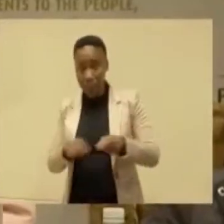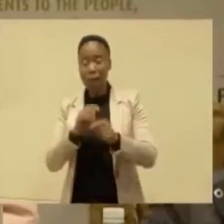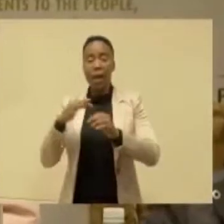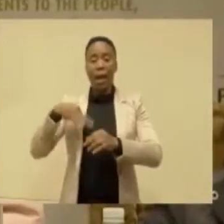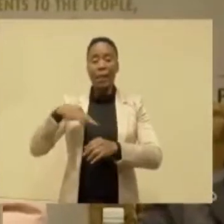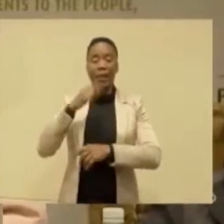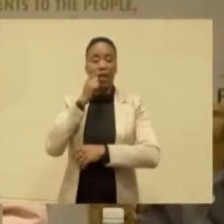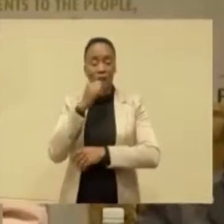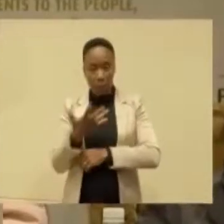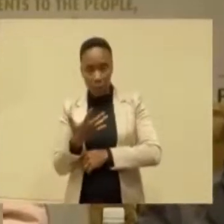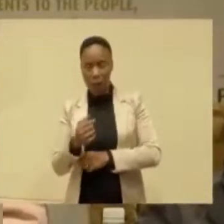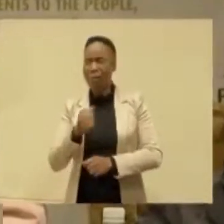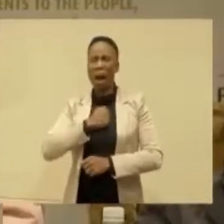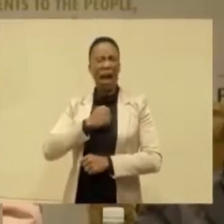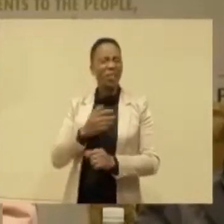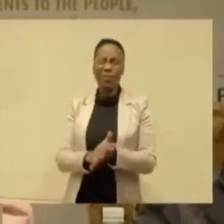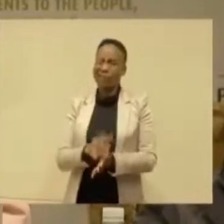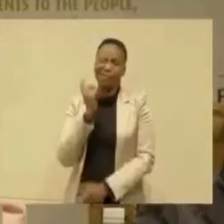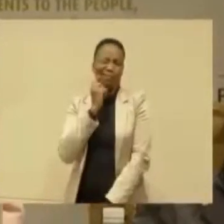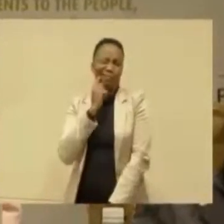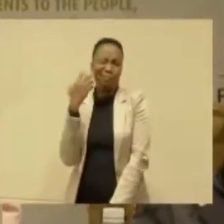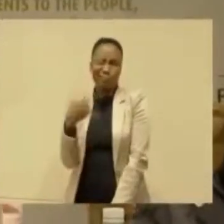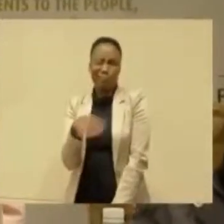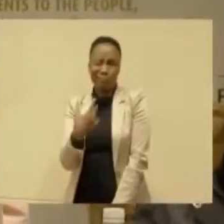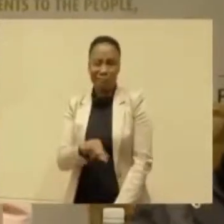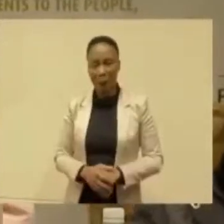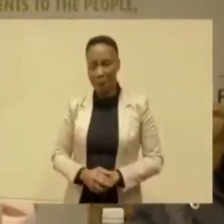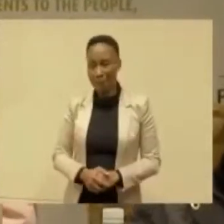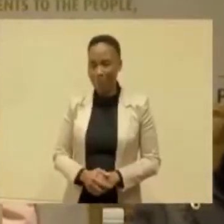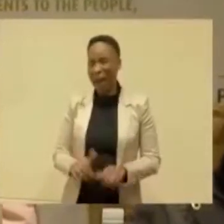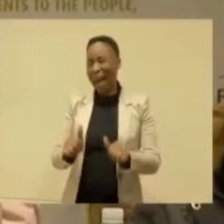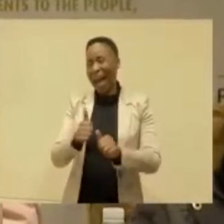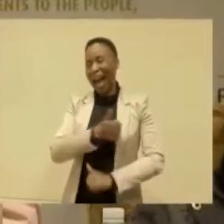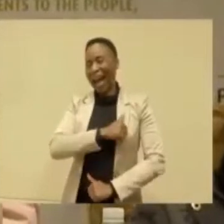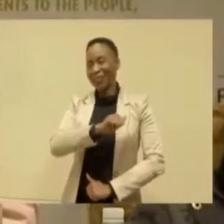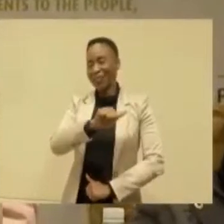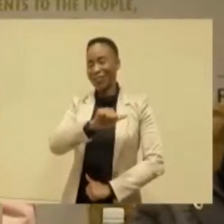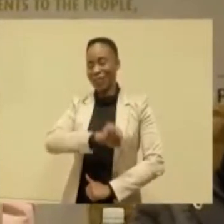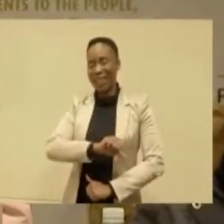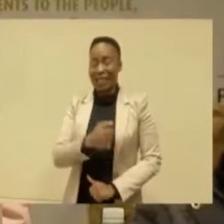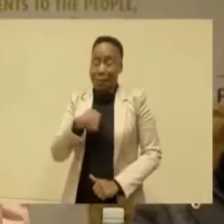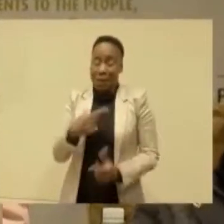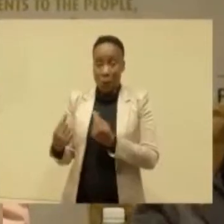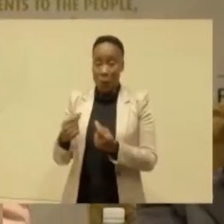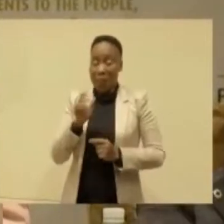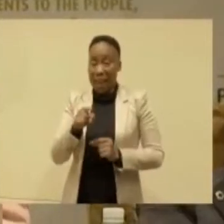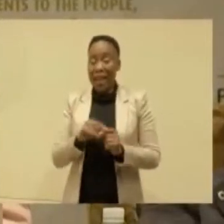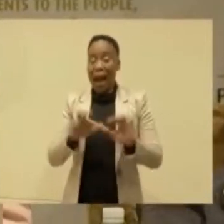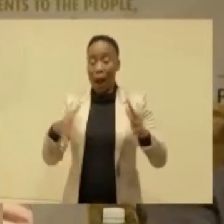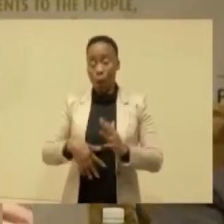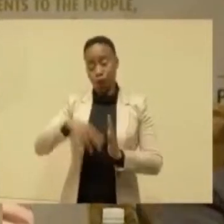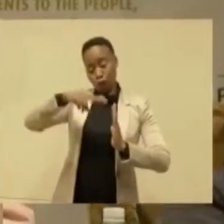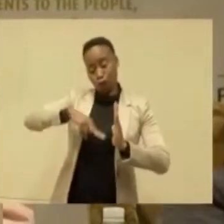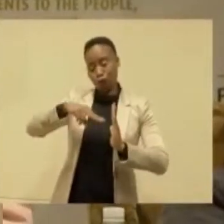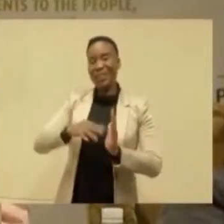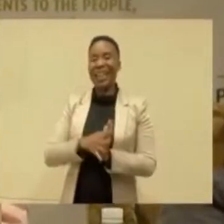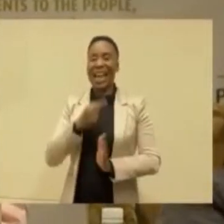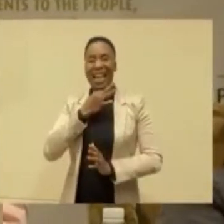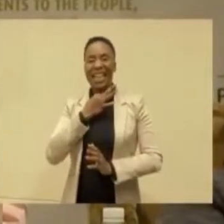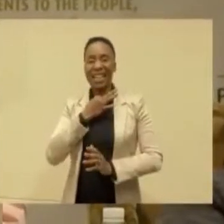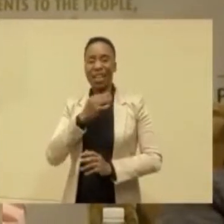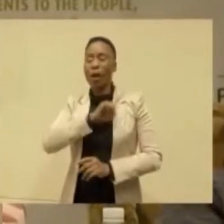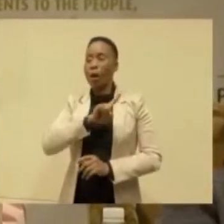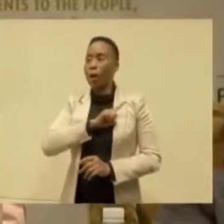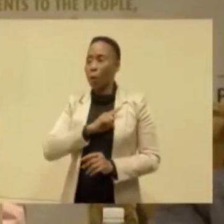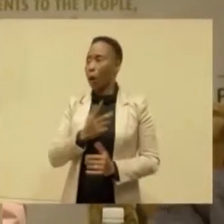now my mind is very easy unfortunately i will be doing it in english because you have neglected to teach me